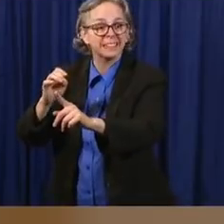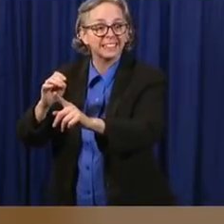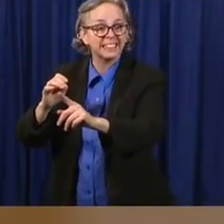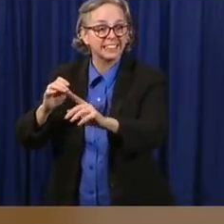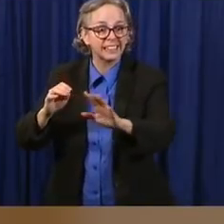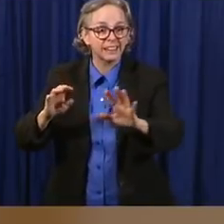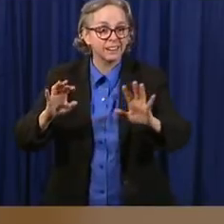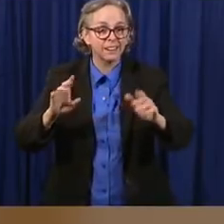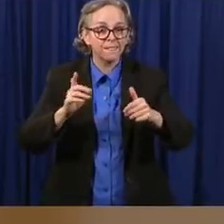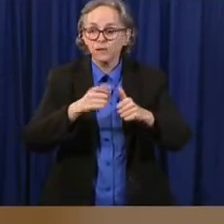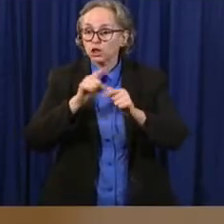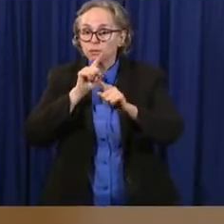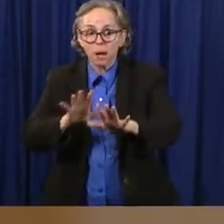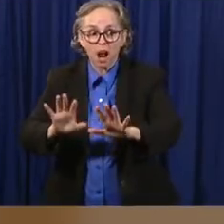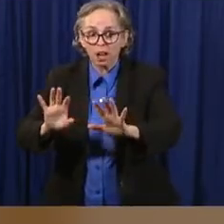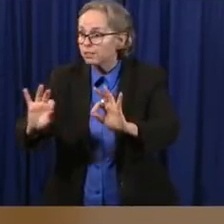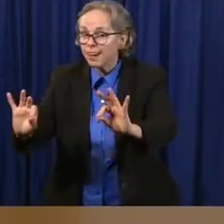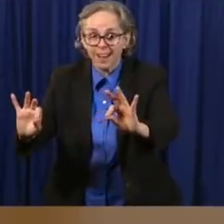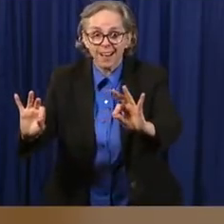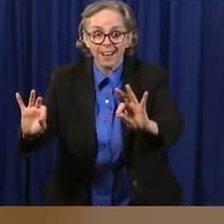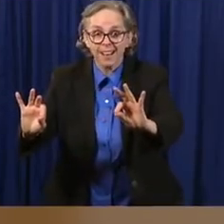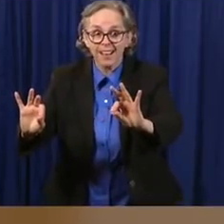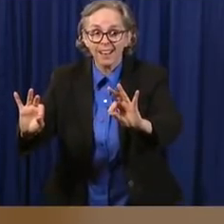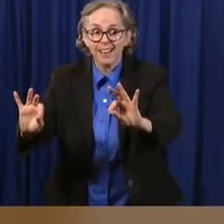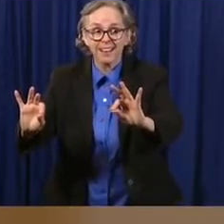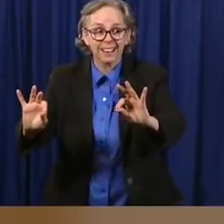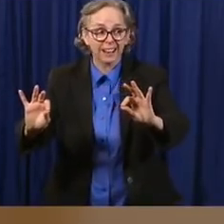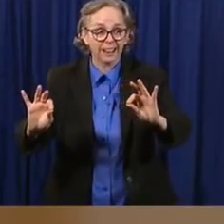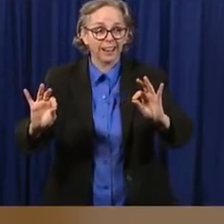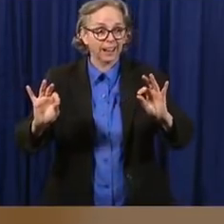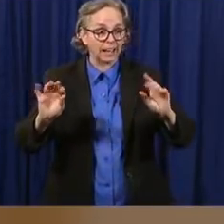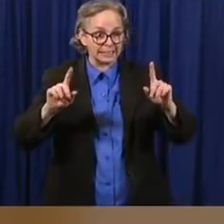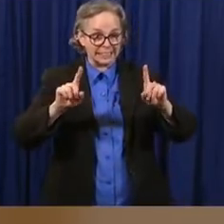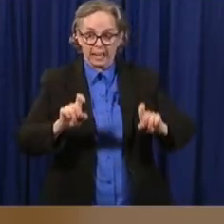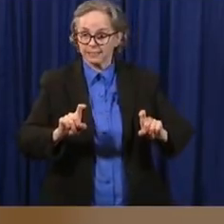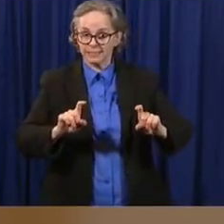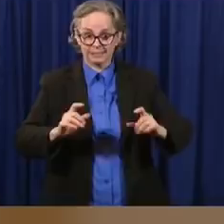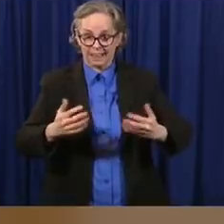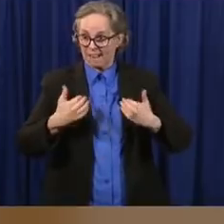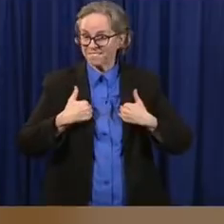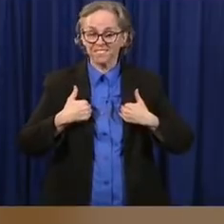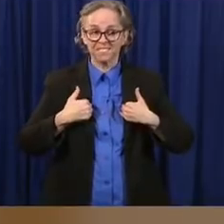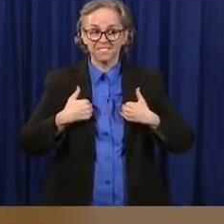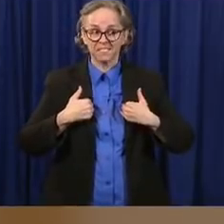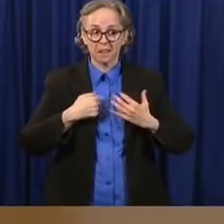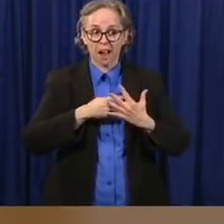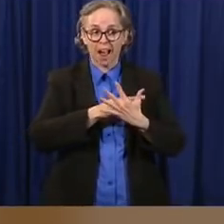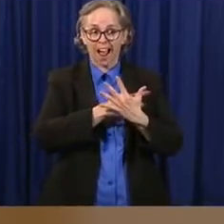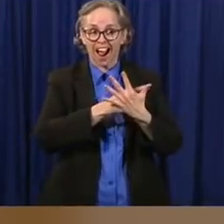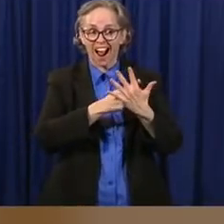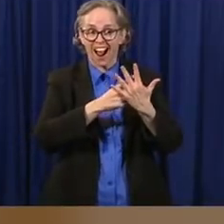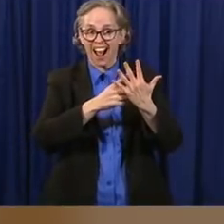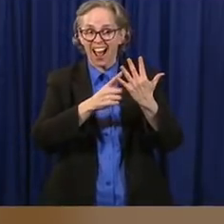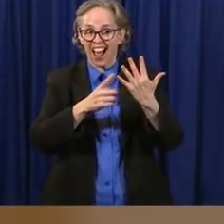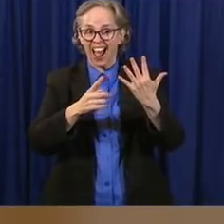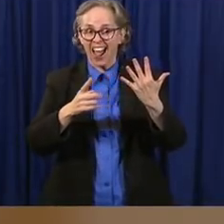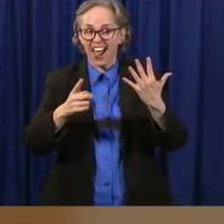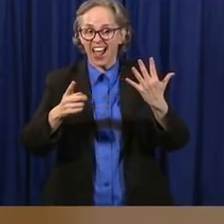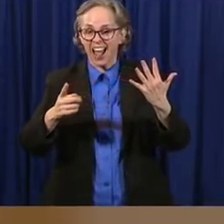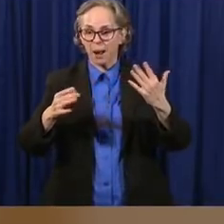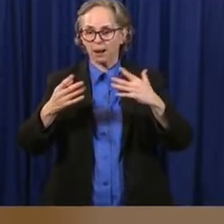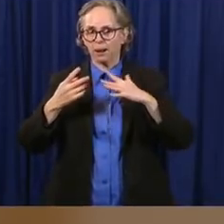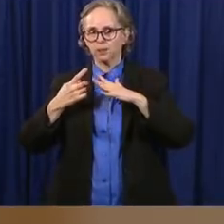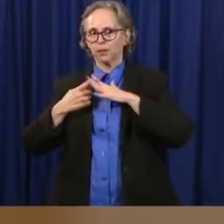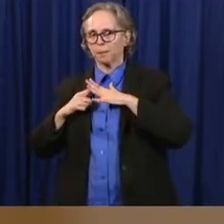things, then when we have a test and we see, it'll go back to the sort of beginning of this, our usual epidemiologic